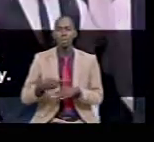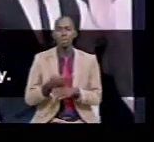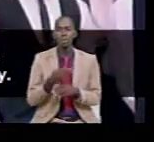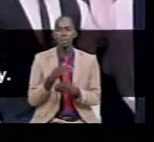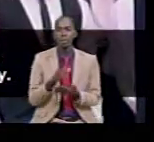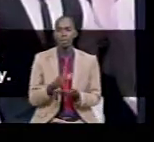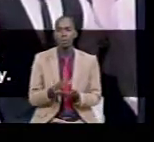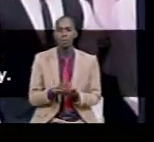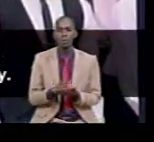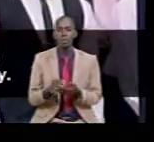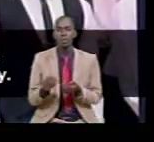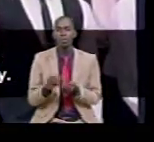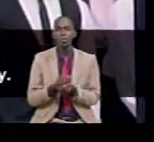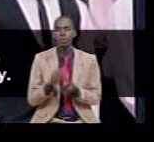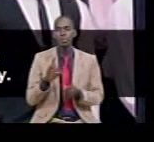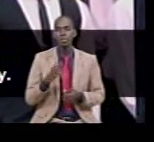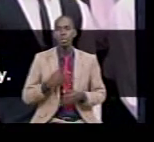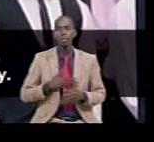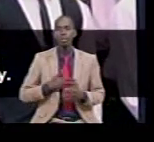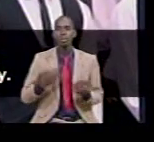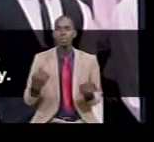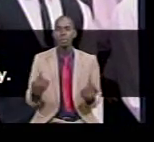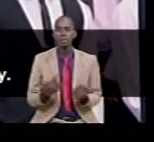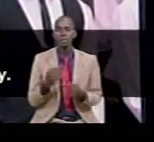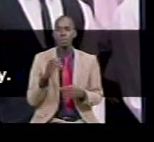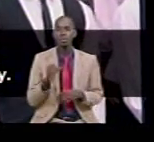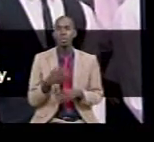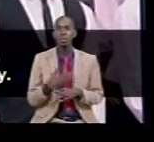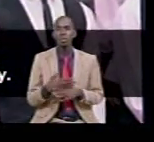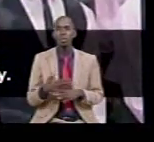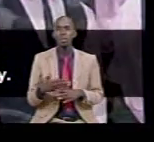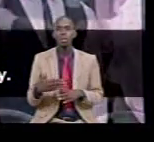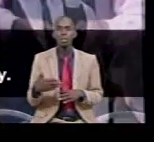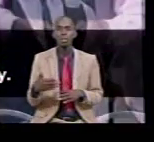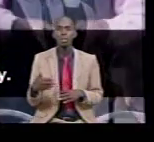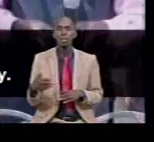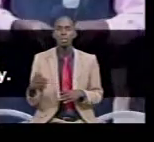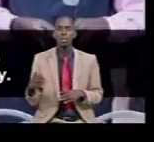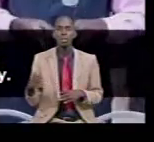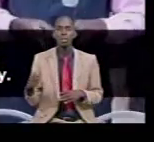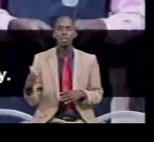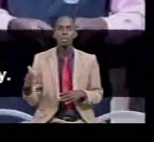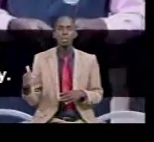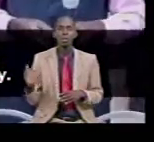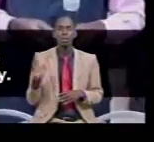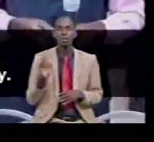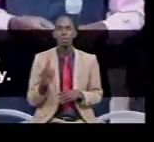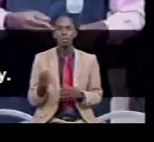Away. One